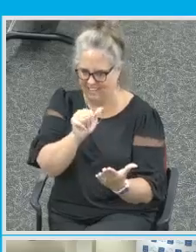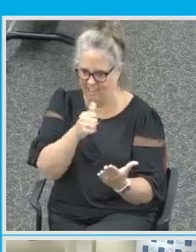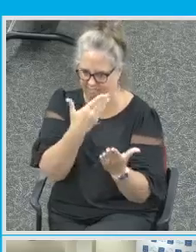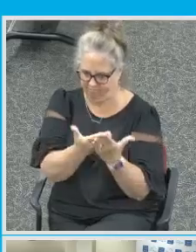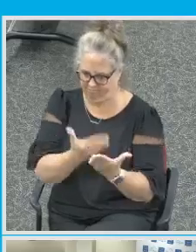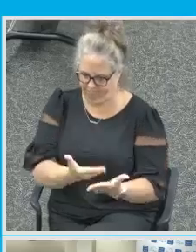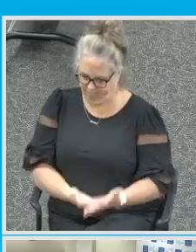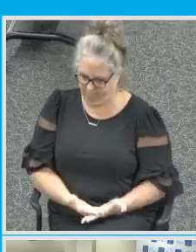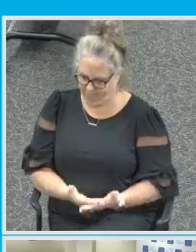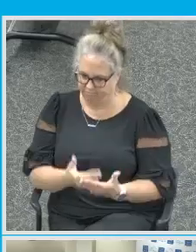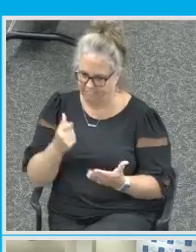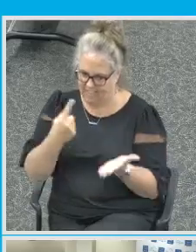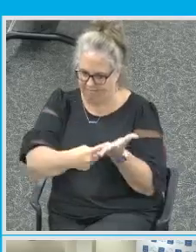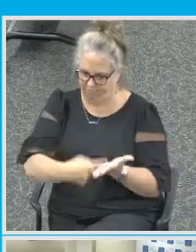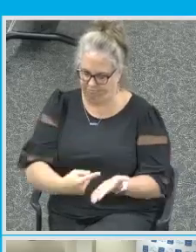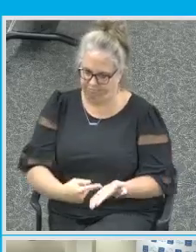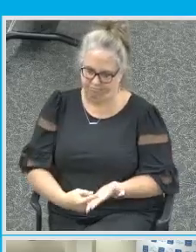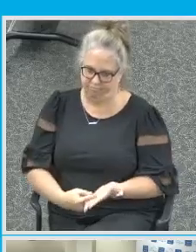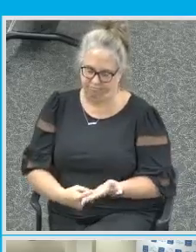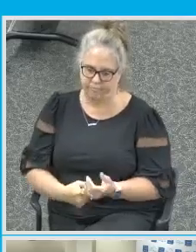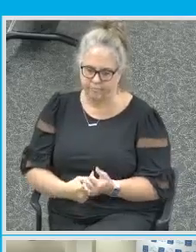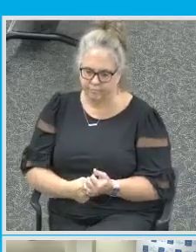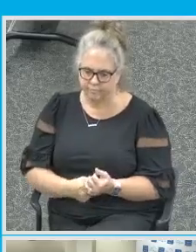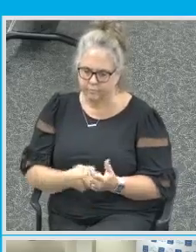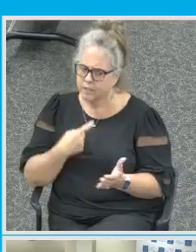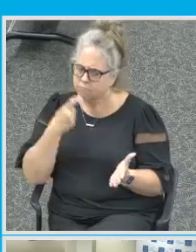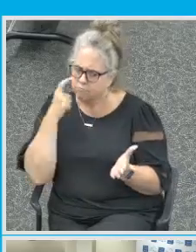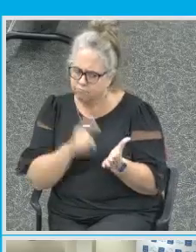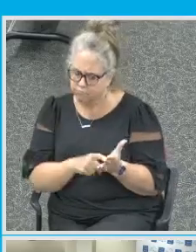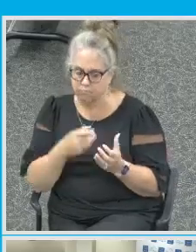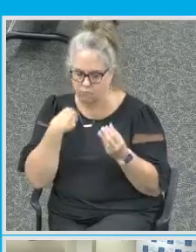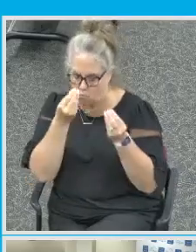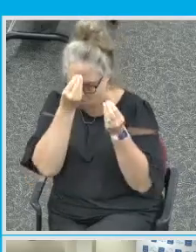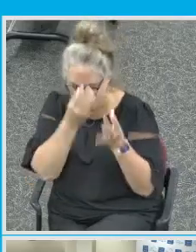to acknowledge that and appreciate that. So thank you.